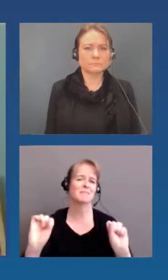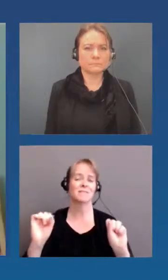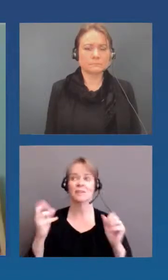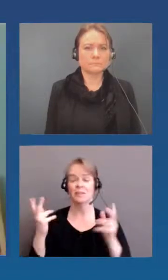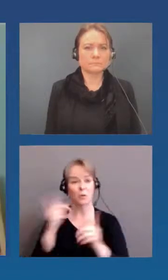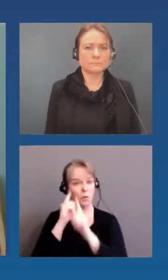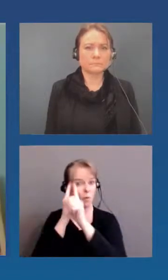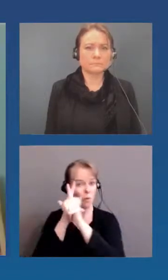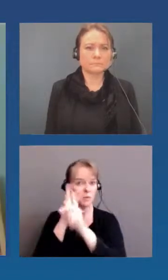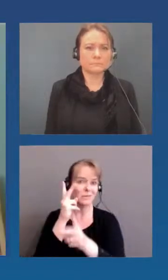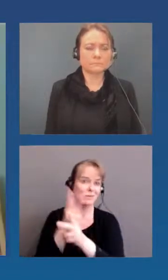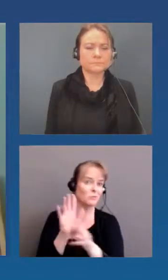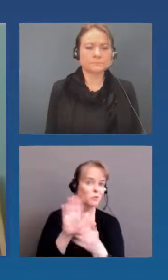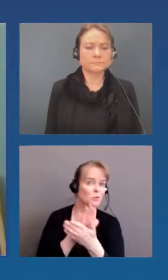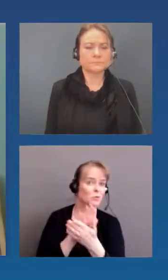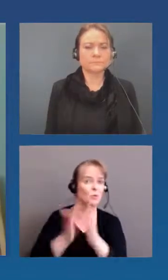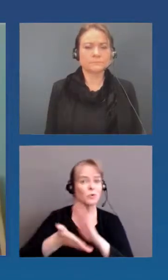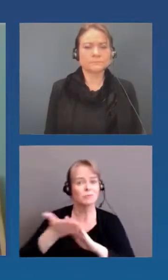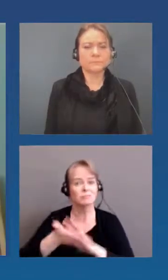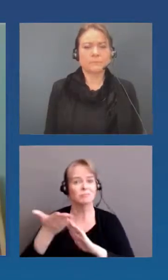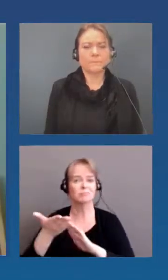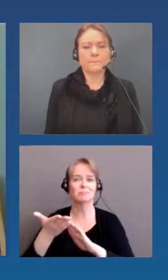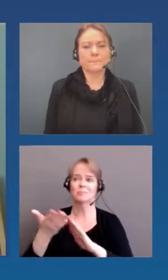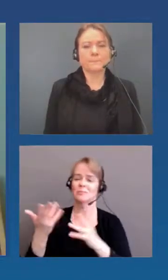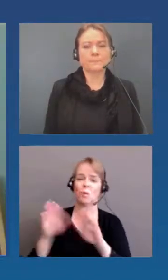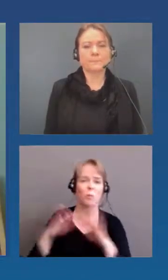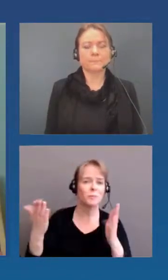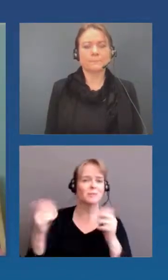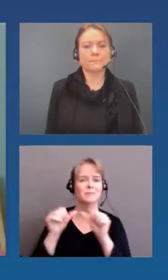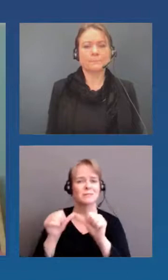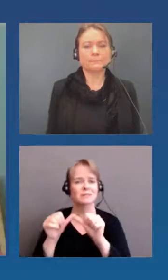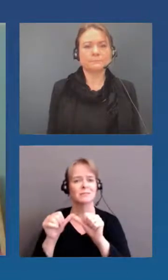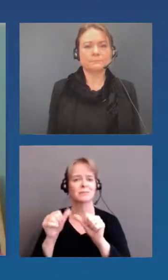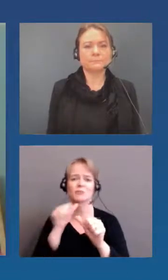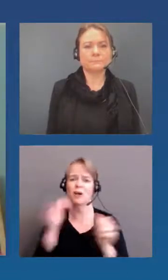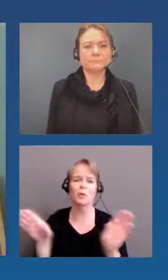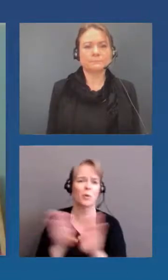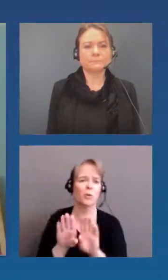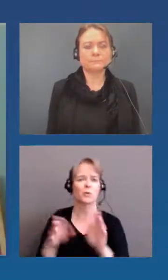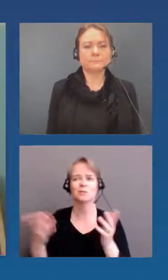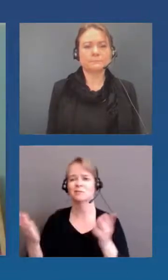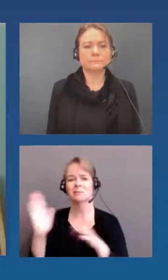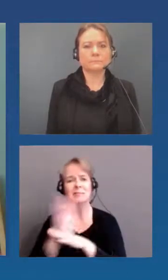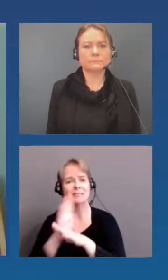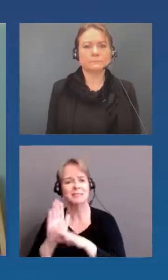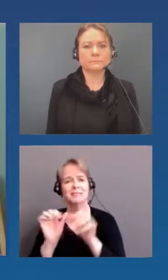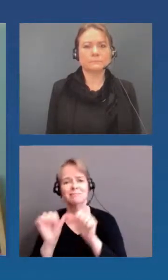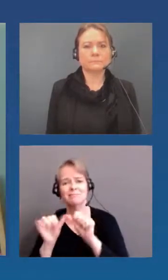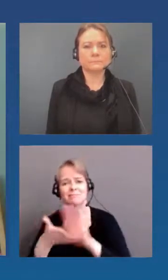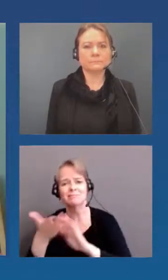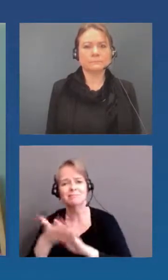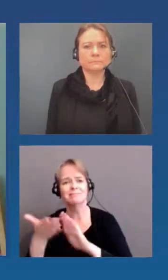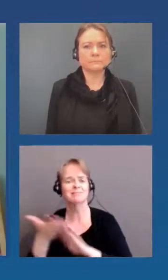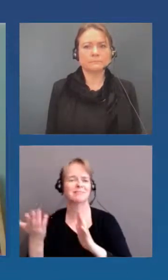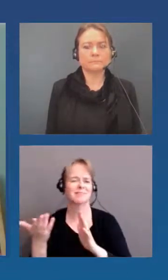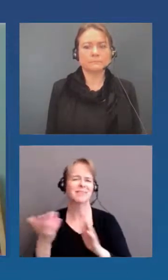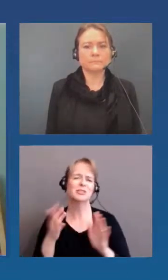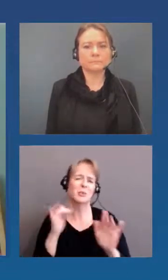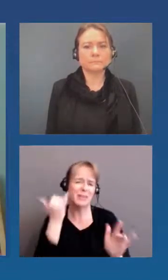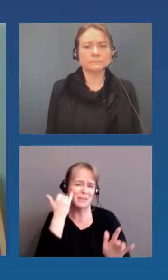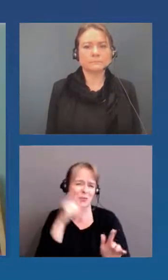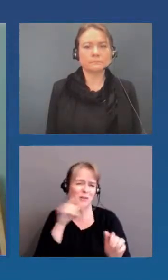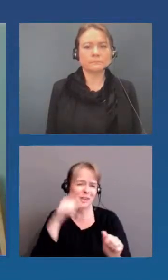open and activities going in the community that we're relying on. So just asking for people to remember that when you get that